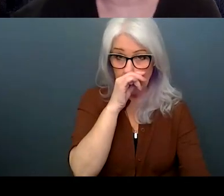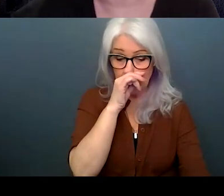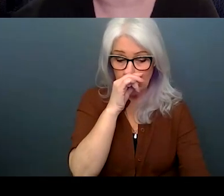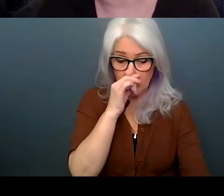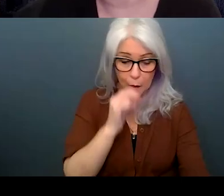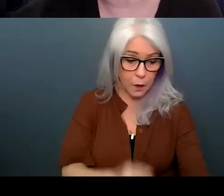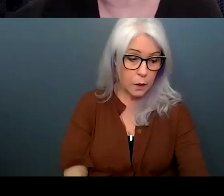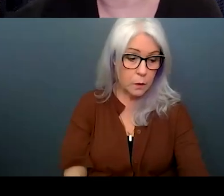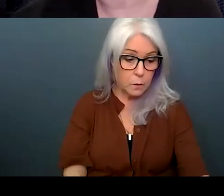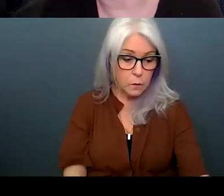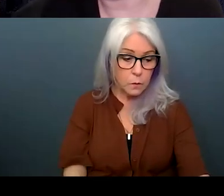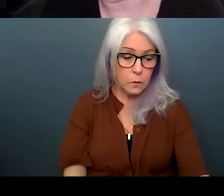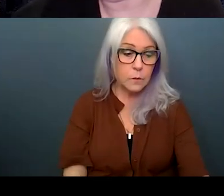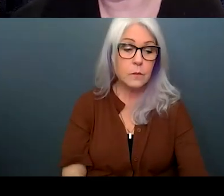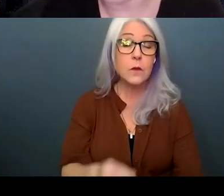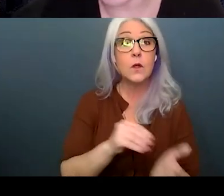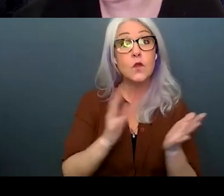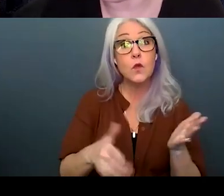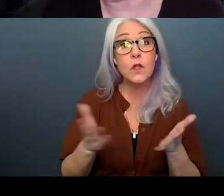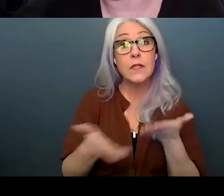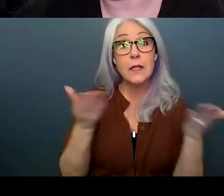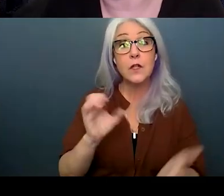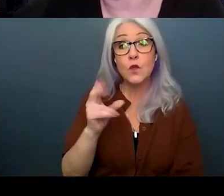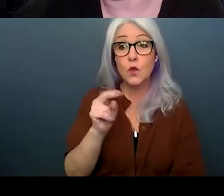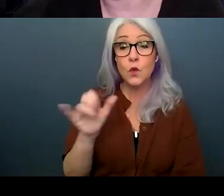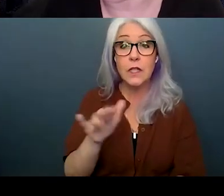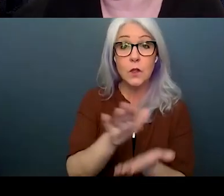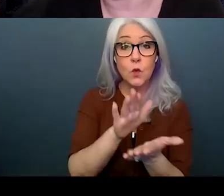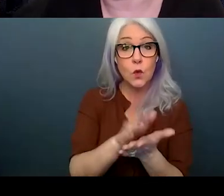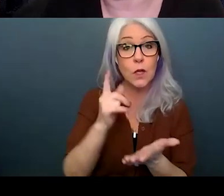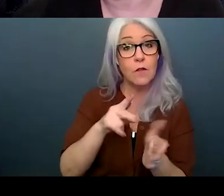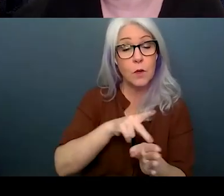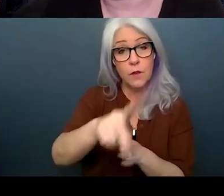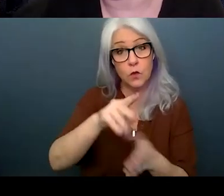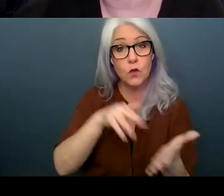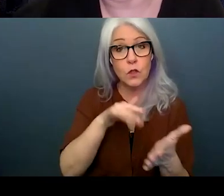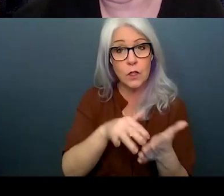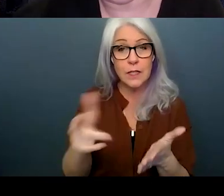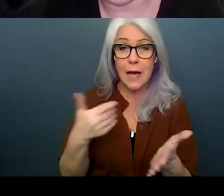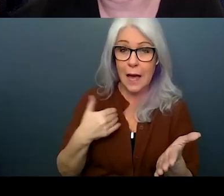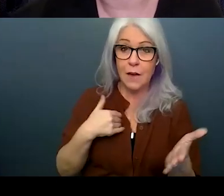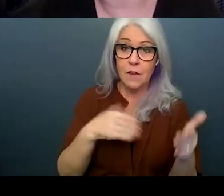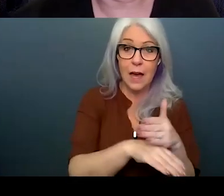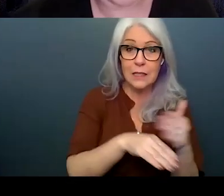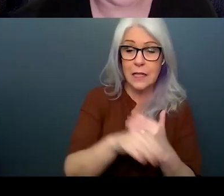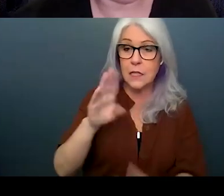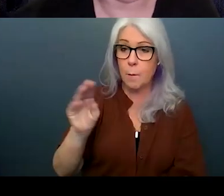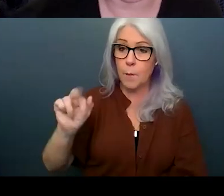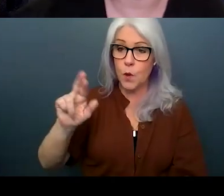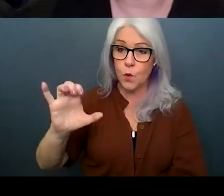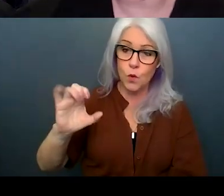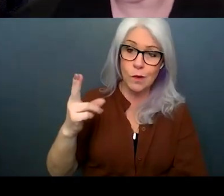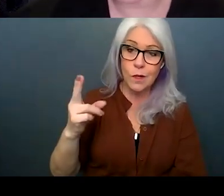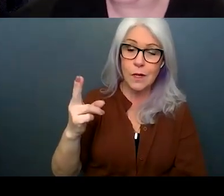So students at the CUNY School of Professional Studies have access to Baruch College's Newman Library. That is our